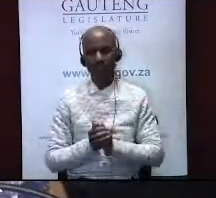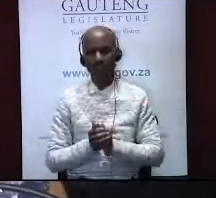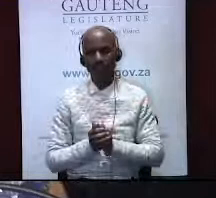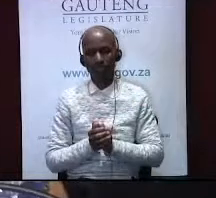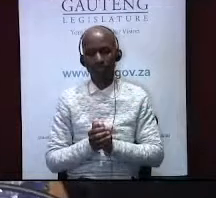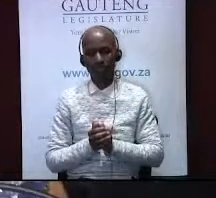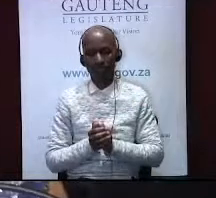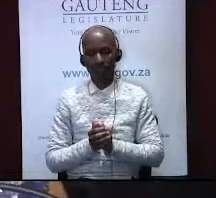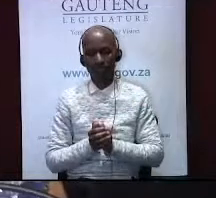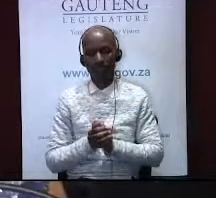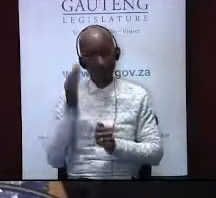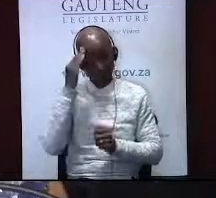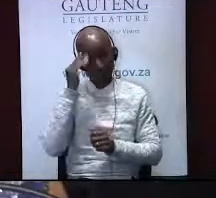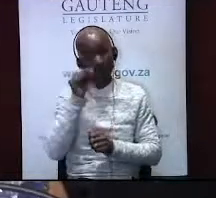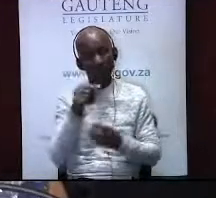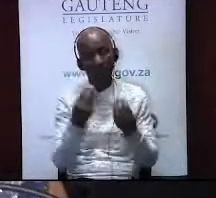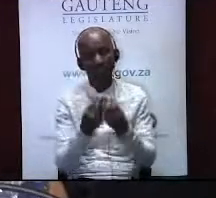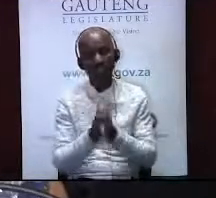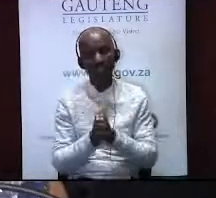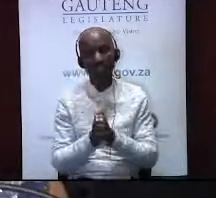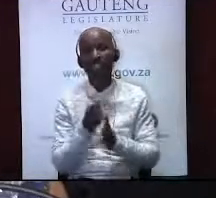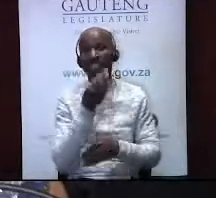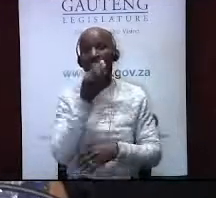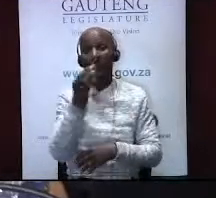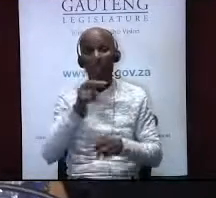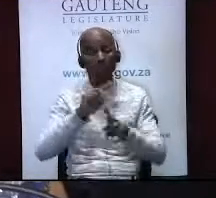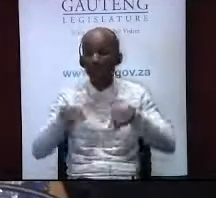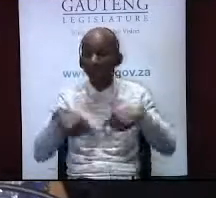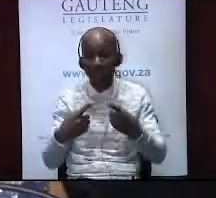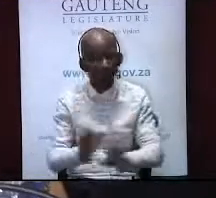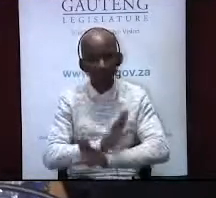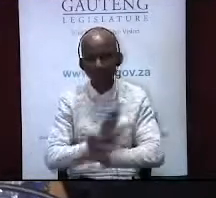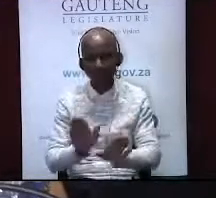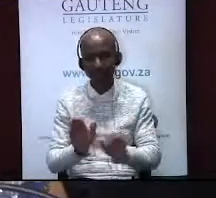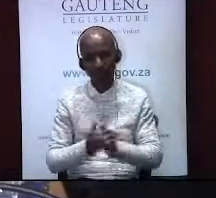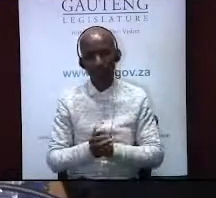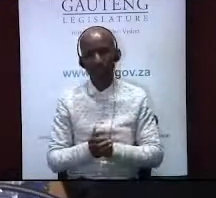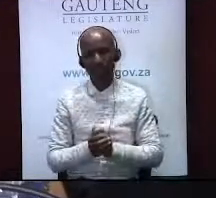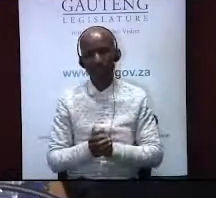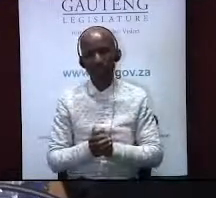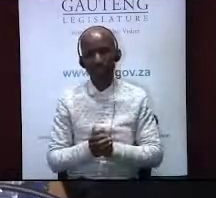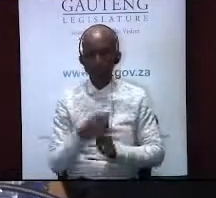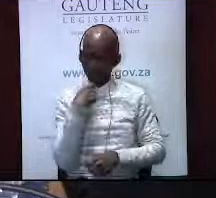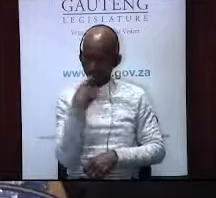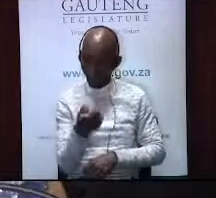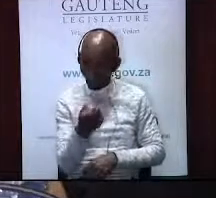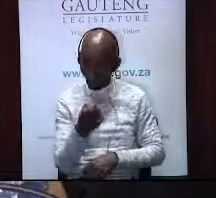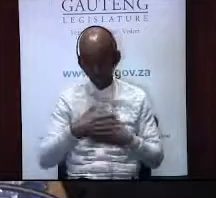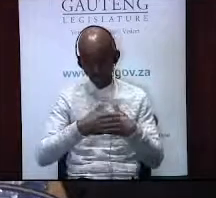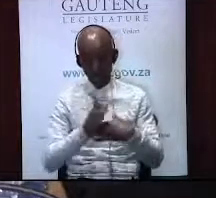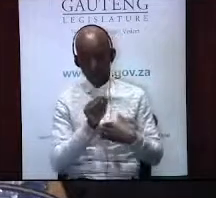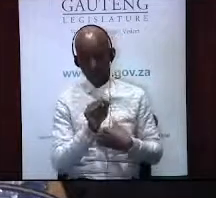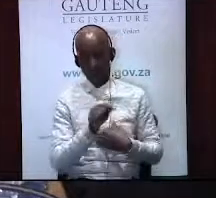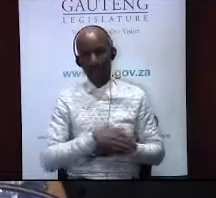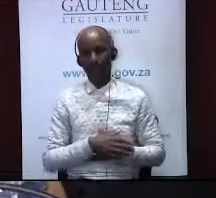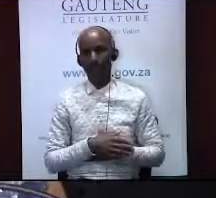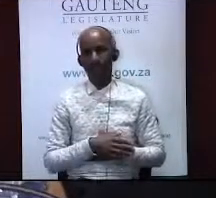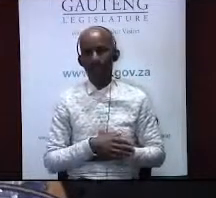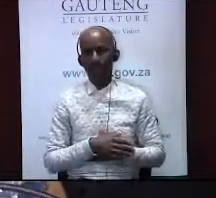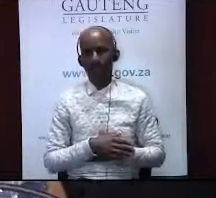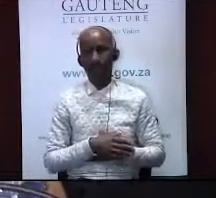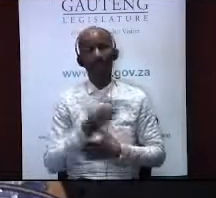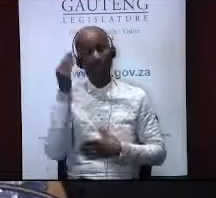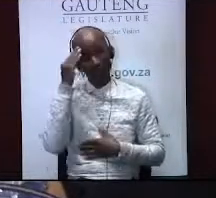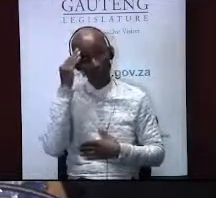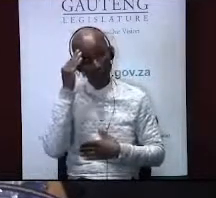knock where you are not supposed to. Knock on those doors,